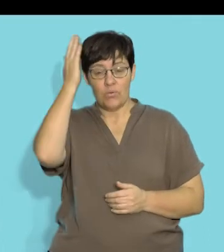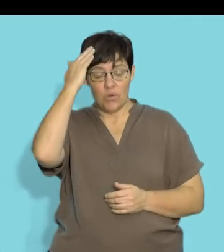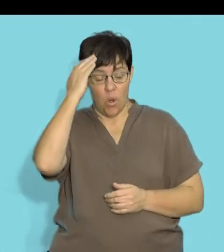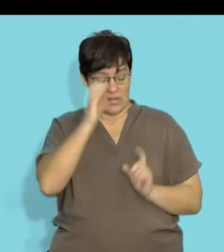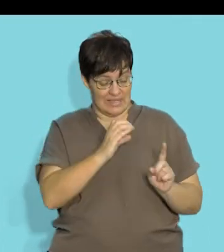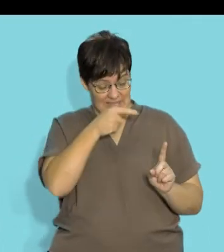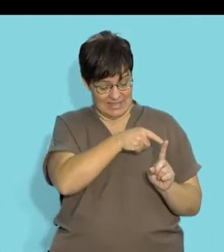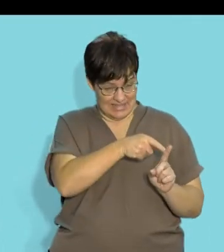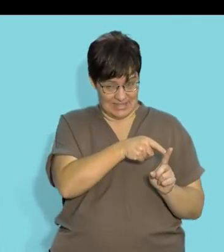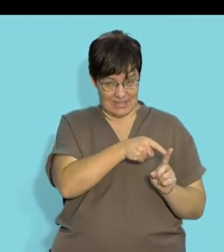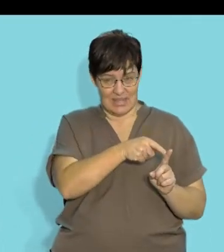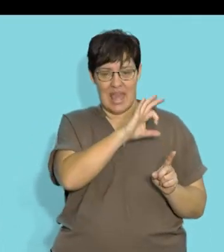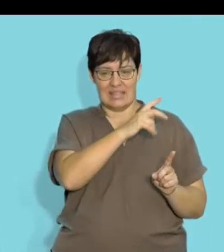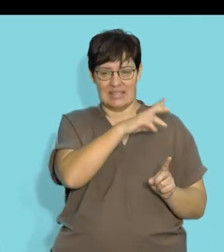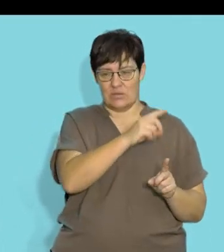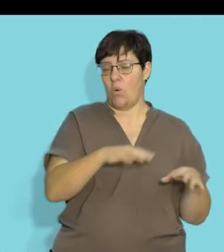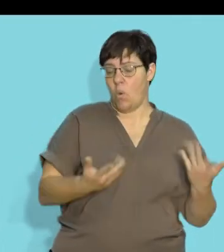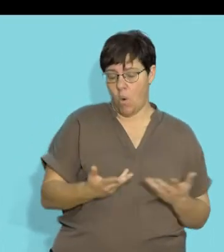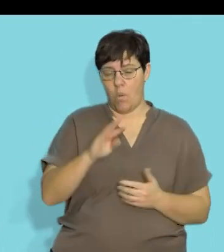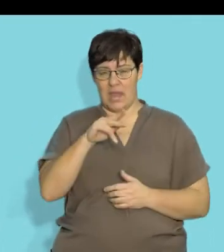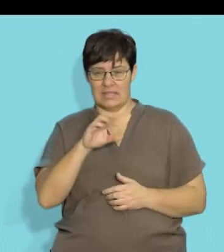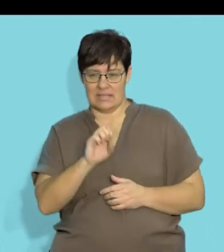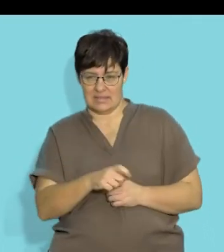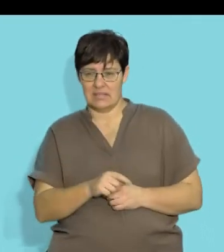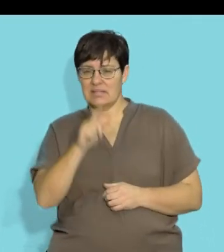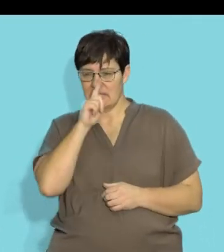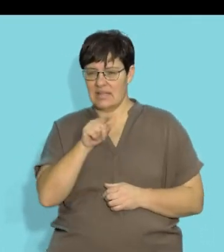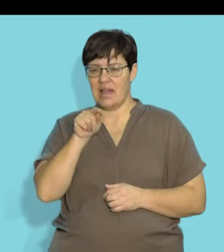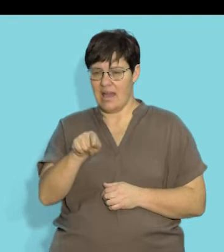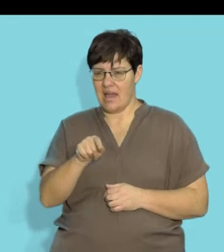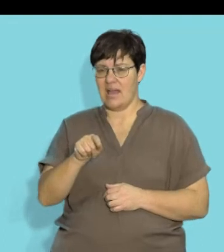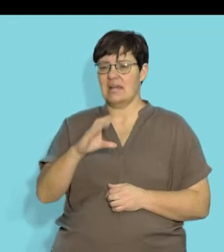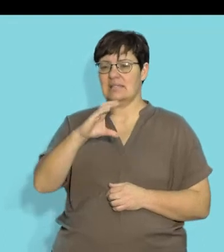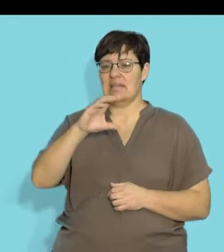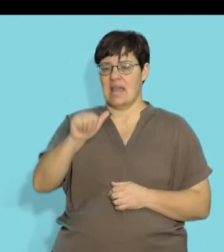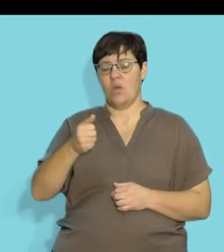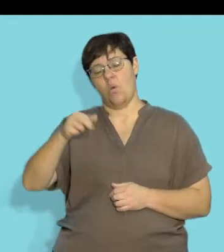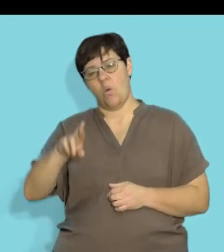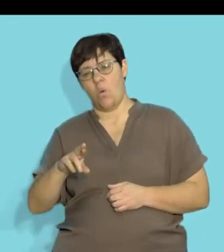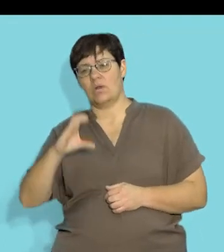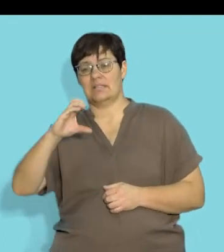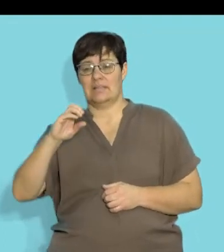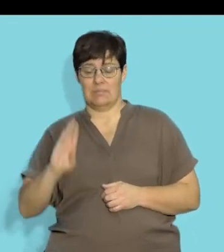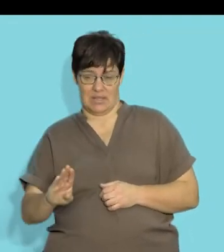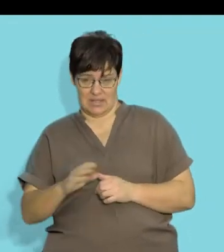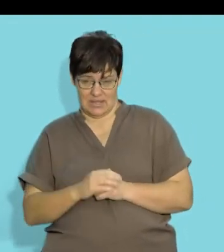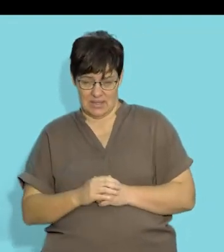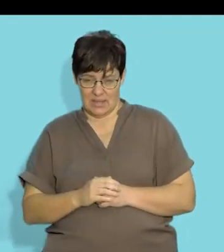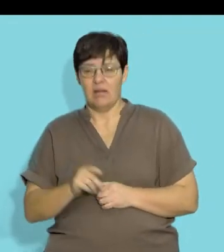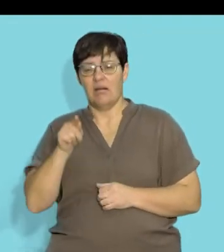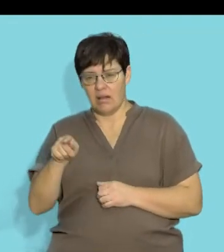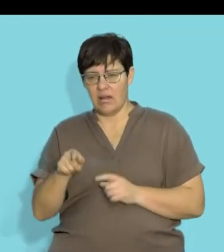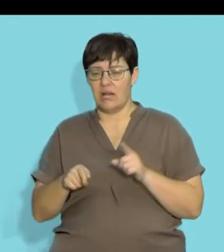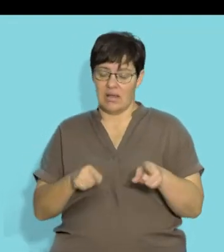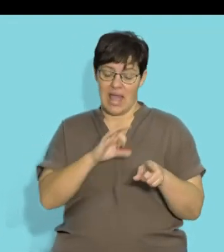base. So C subscript A represents the concentration of acid, and then C subscript B represents the